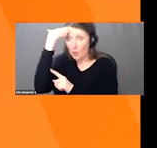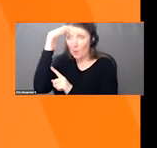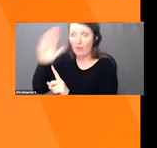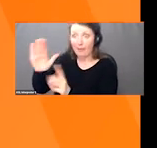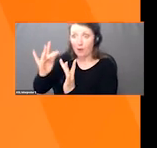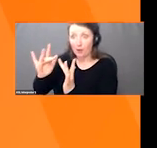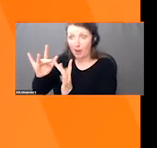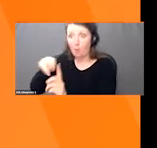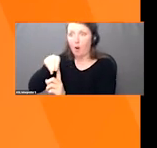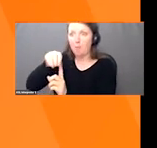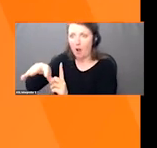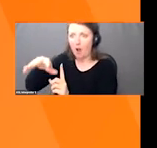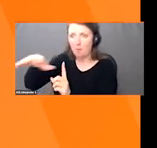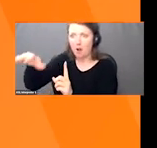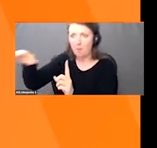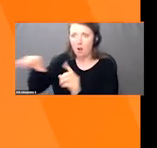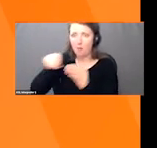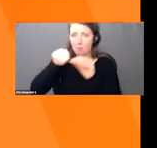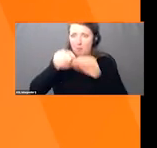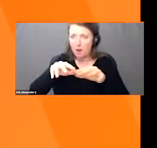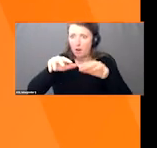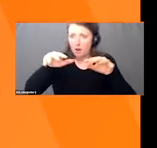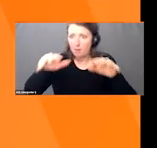that you can find. So here's Forbes.